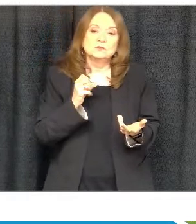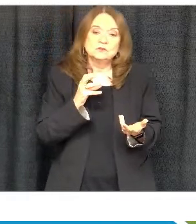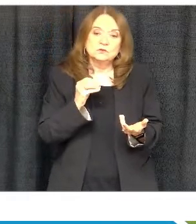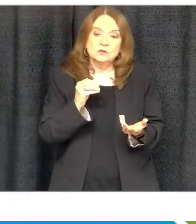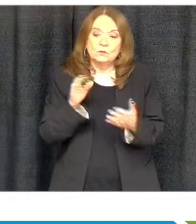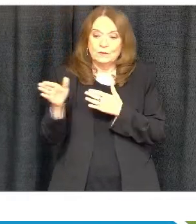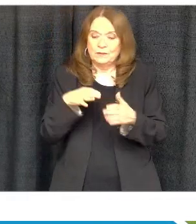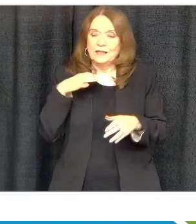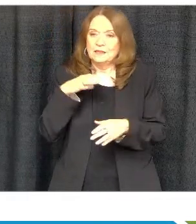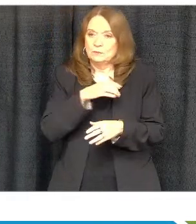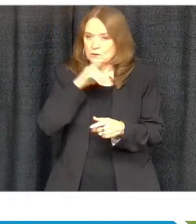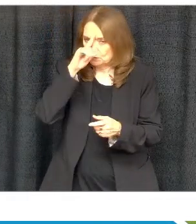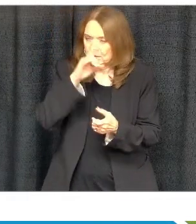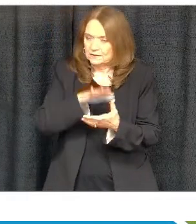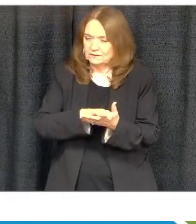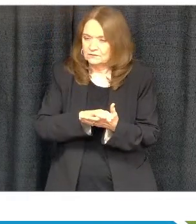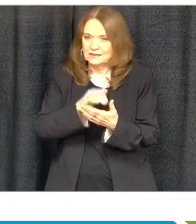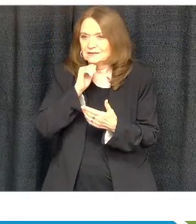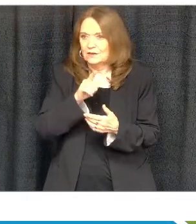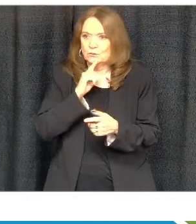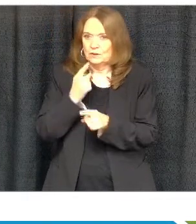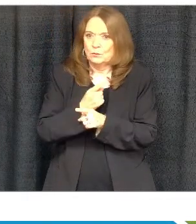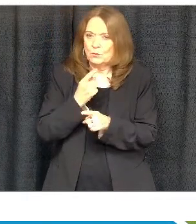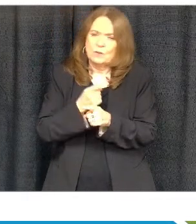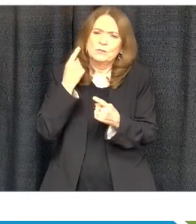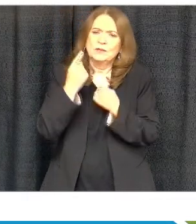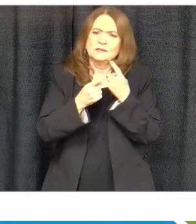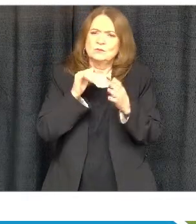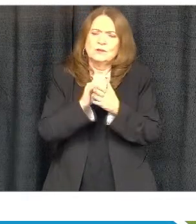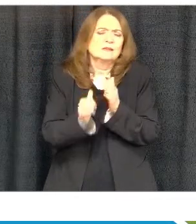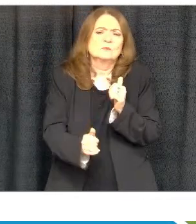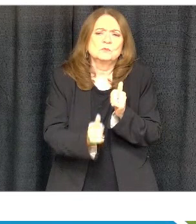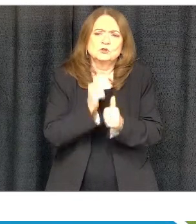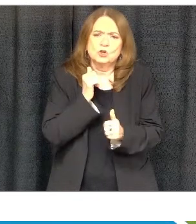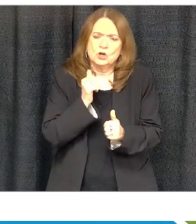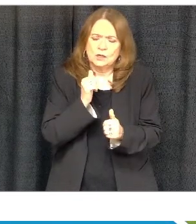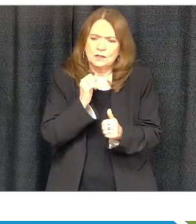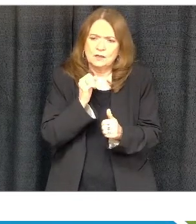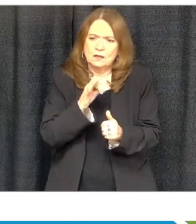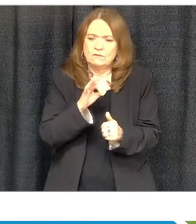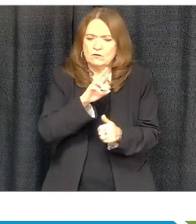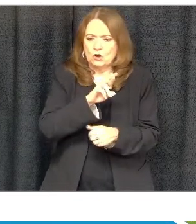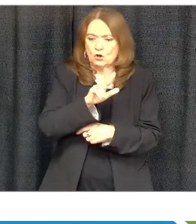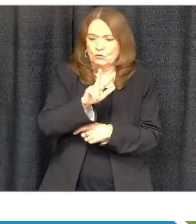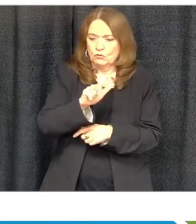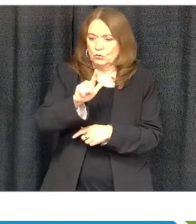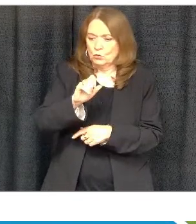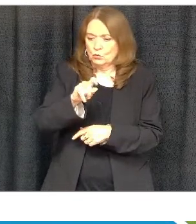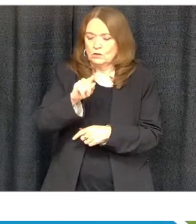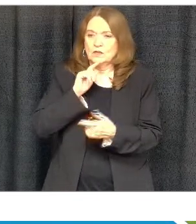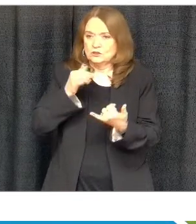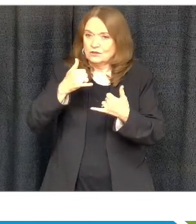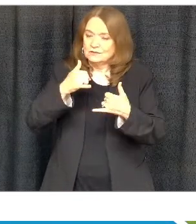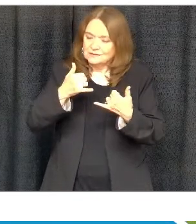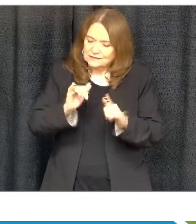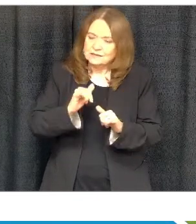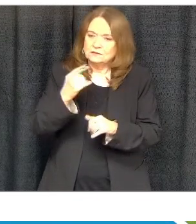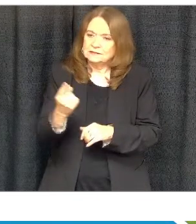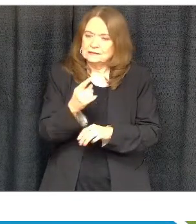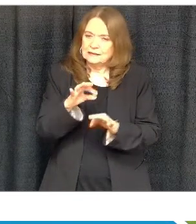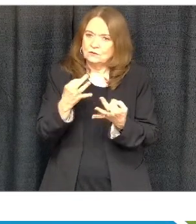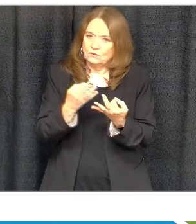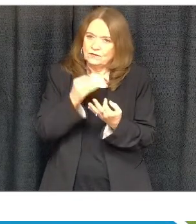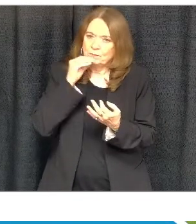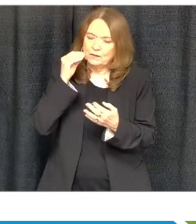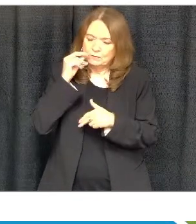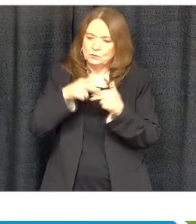Planning Commission believes that that's not really proper, considering that the majority of R3 lots are still single-family houses that were built prior